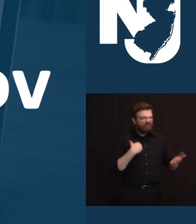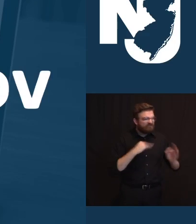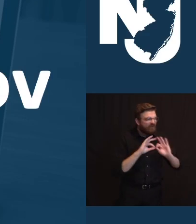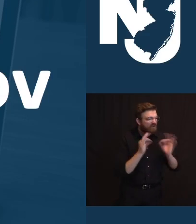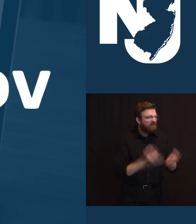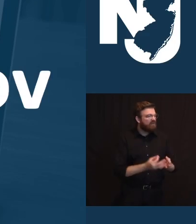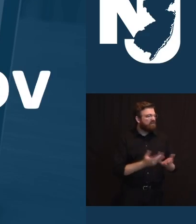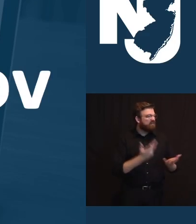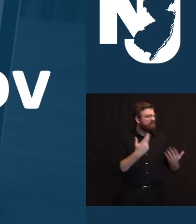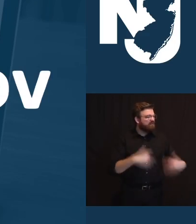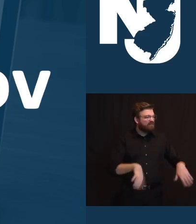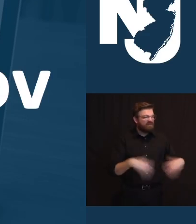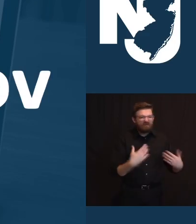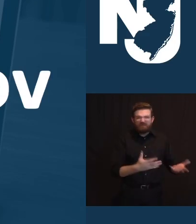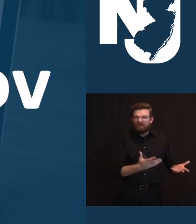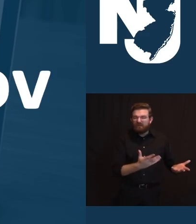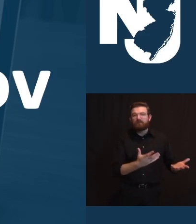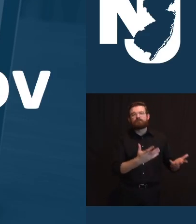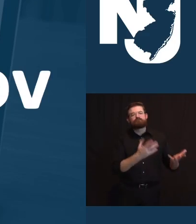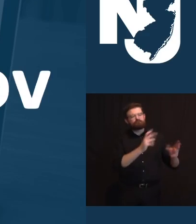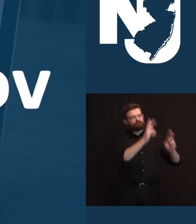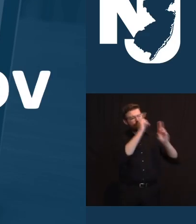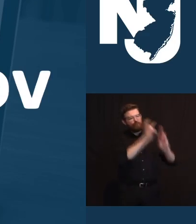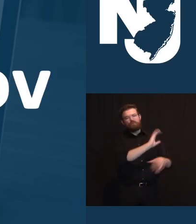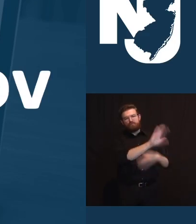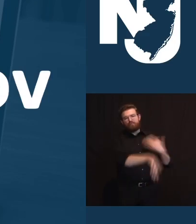we honor them all. But you know what? Just as we